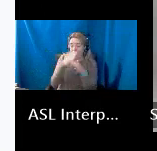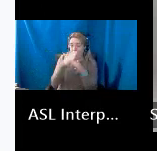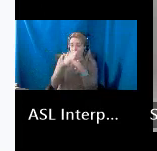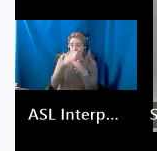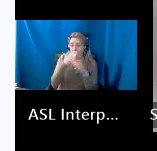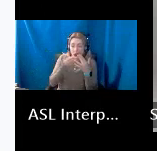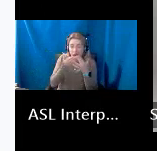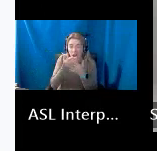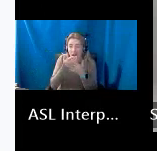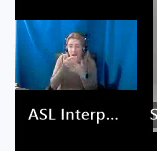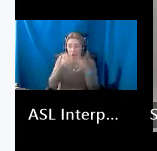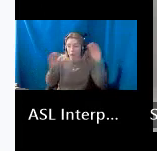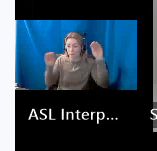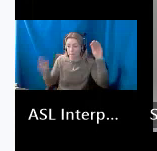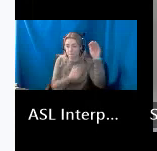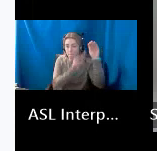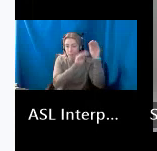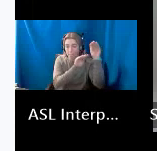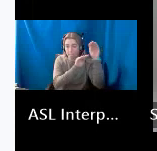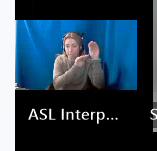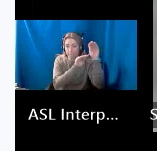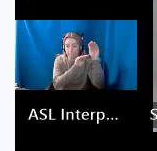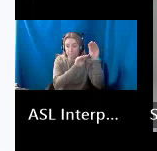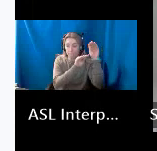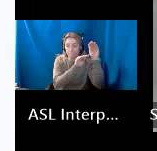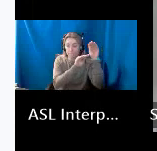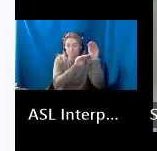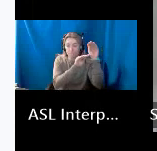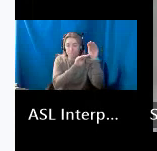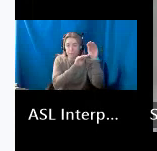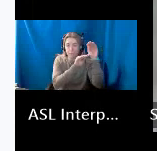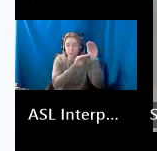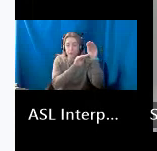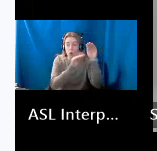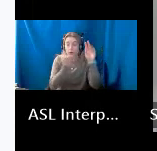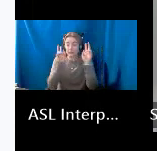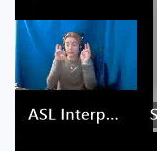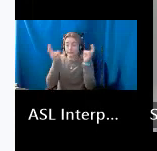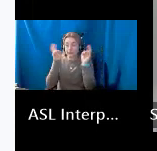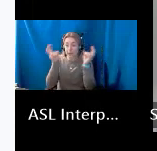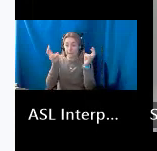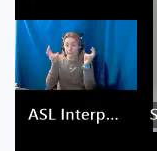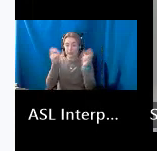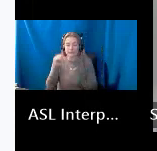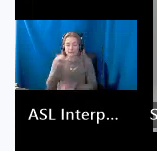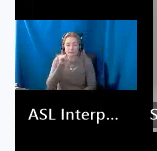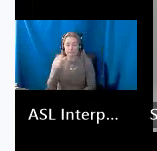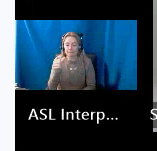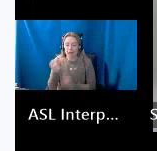section. So I want to be real clear. Your topic is not changing.